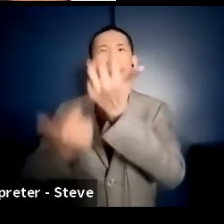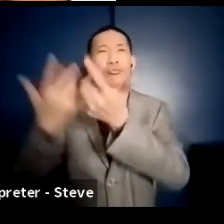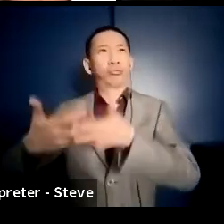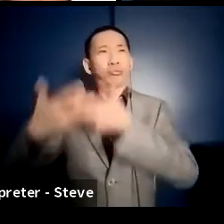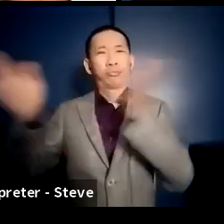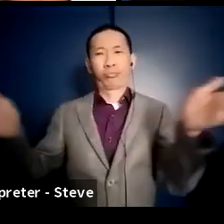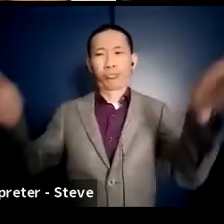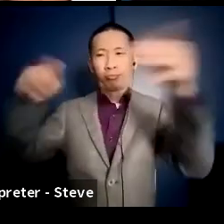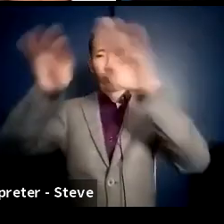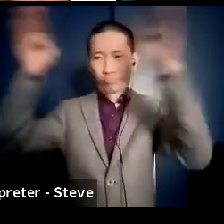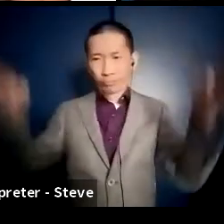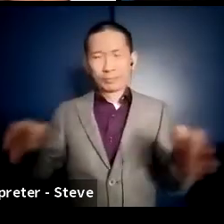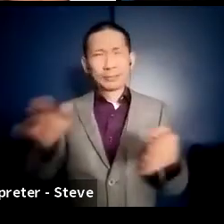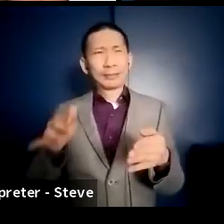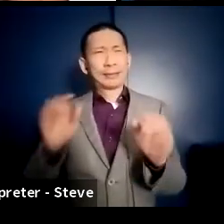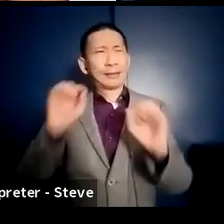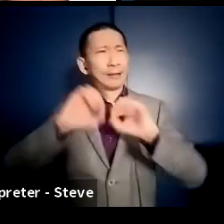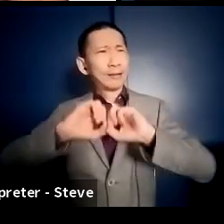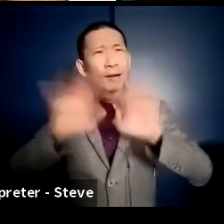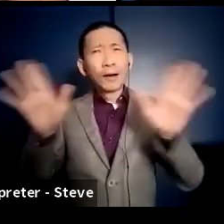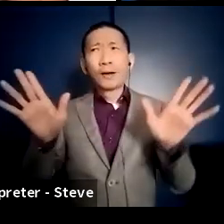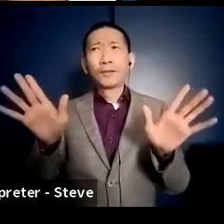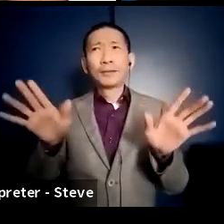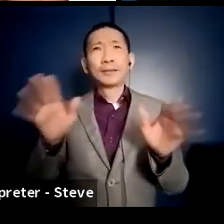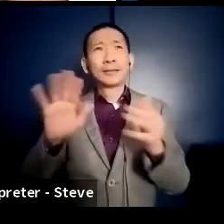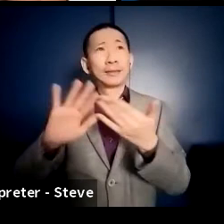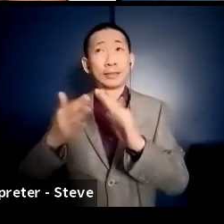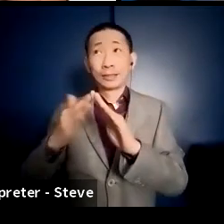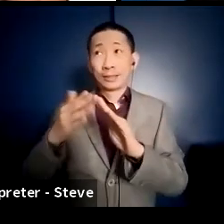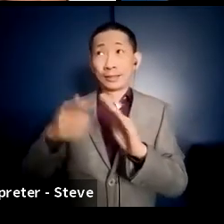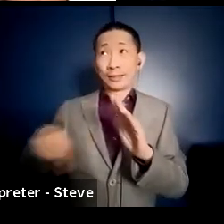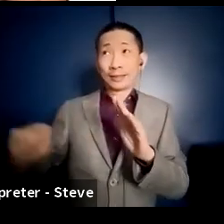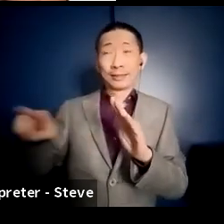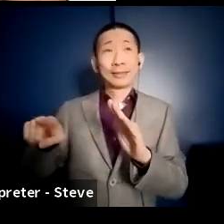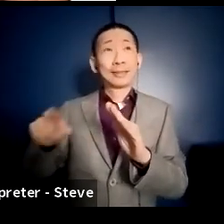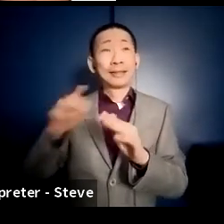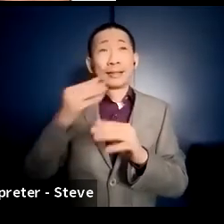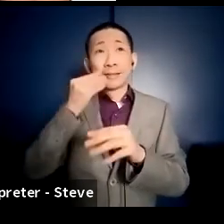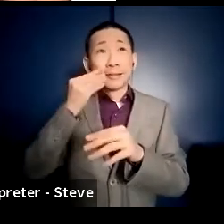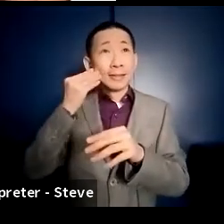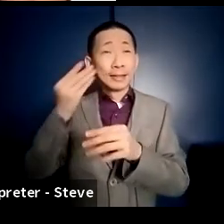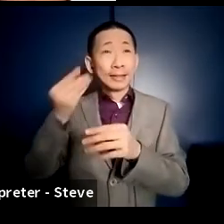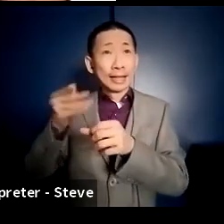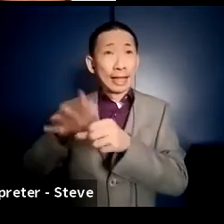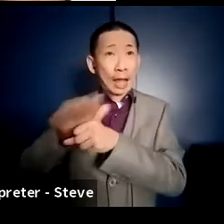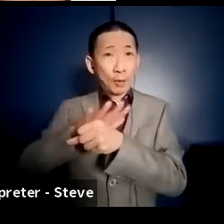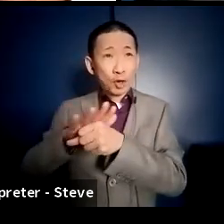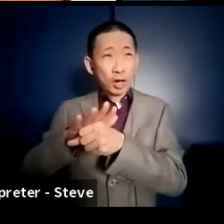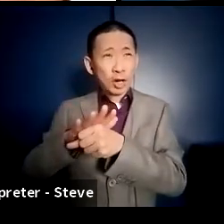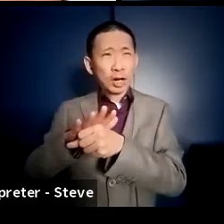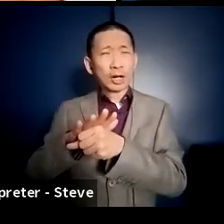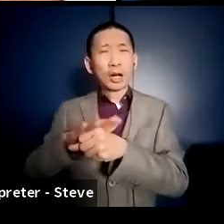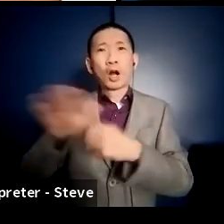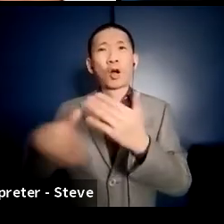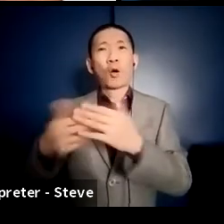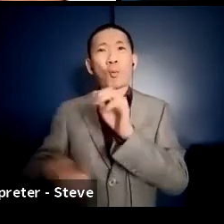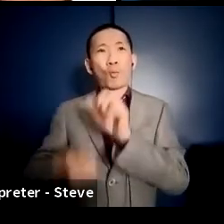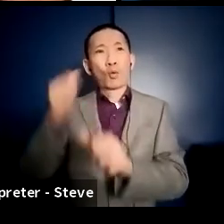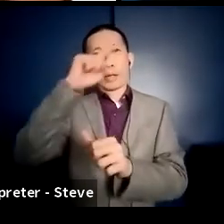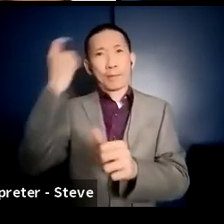no surprise that the community, the neighborhoods where people are living right around that incinerator are all predominantly Black.